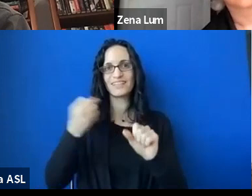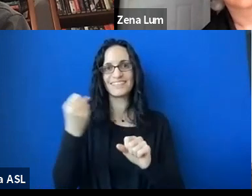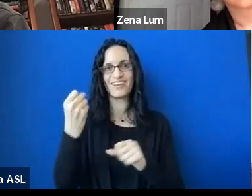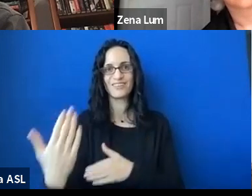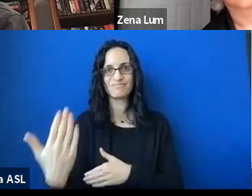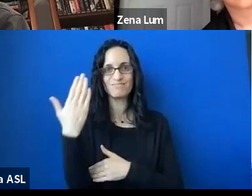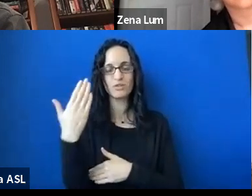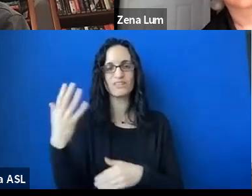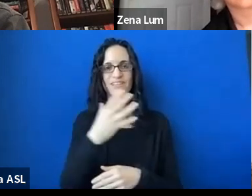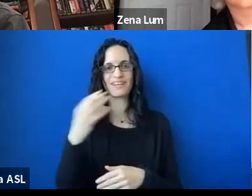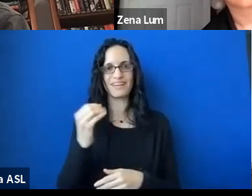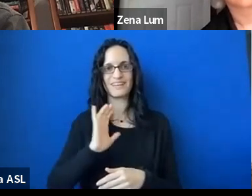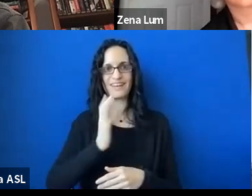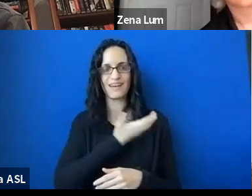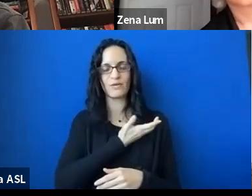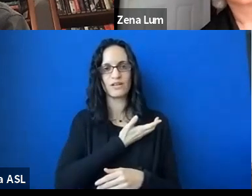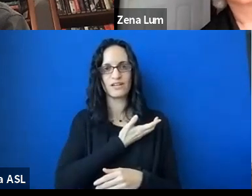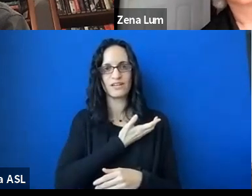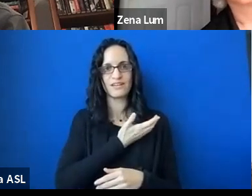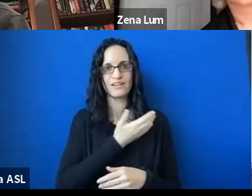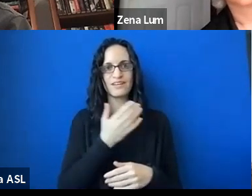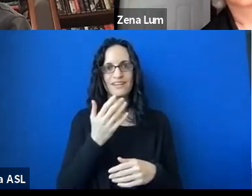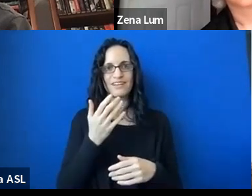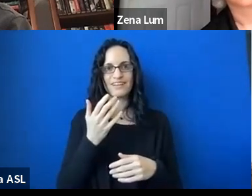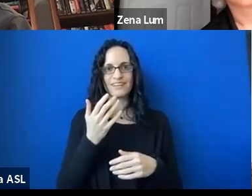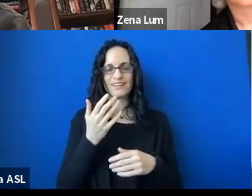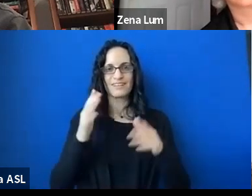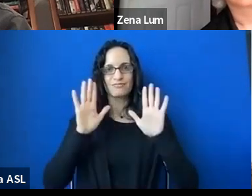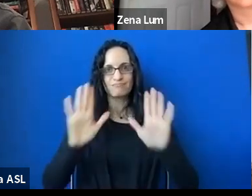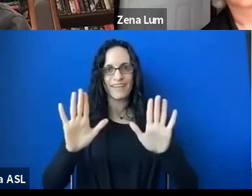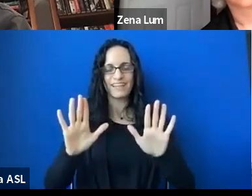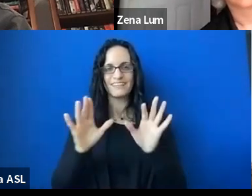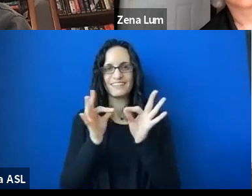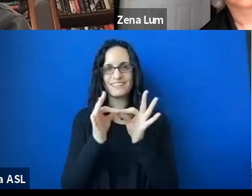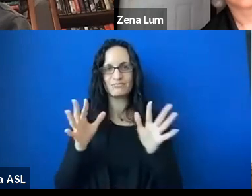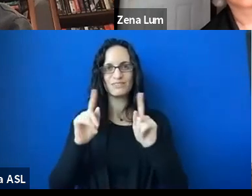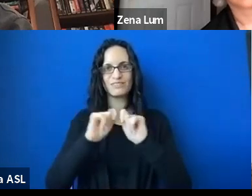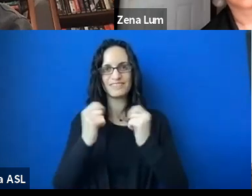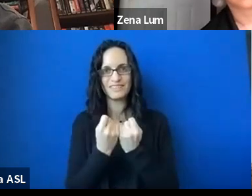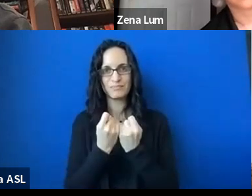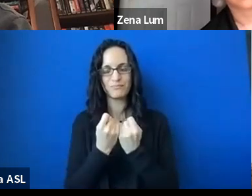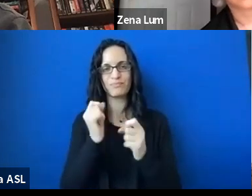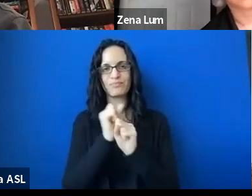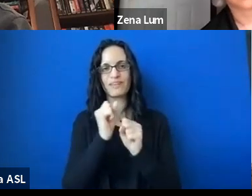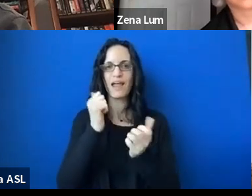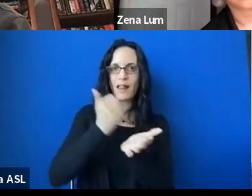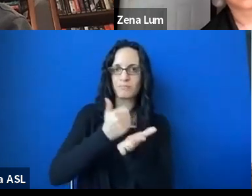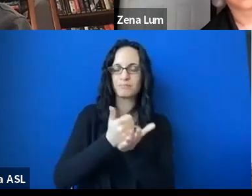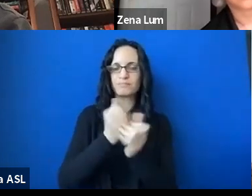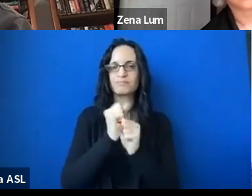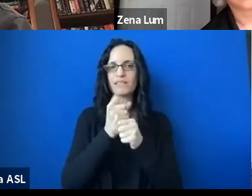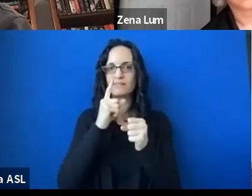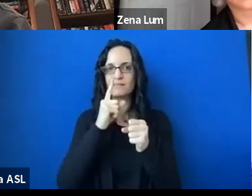our dynamic interpretation team for making sure, helping to make sure